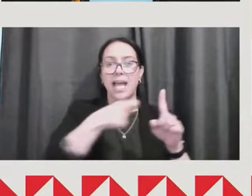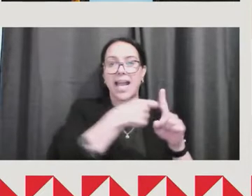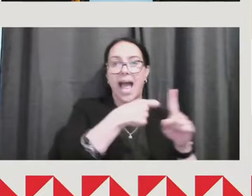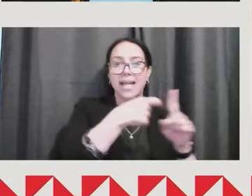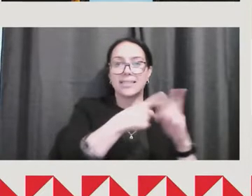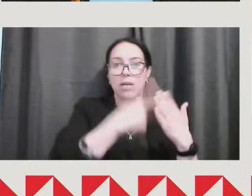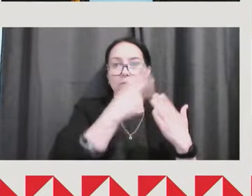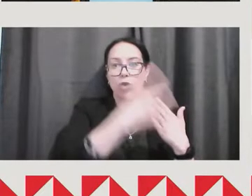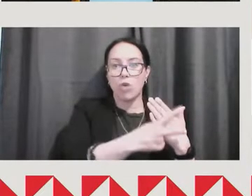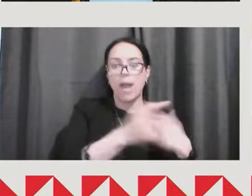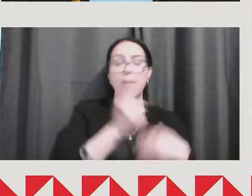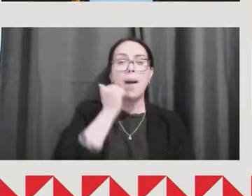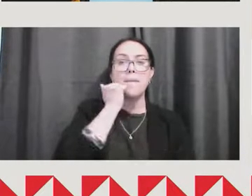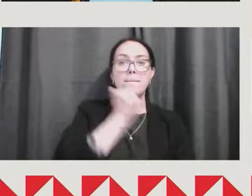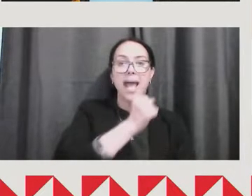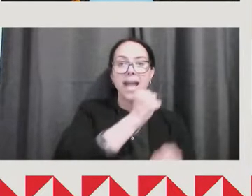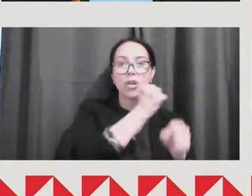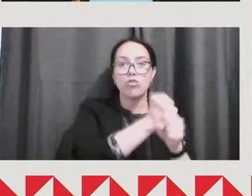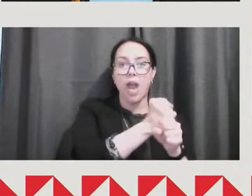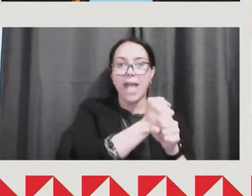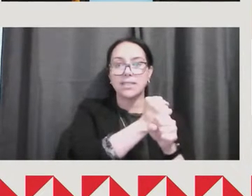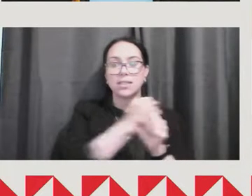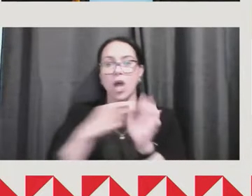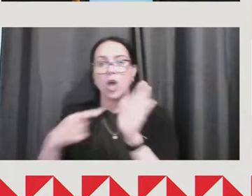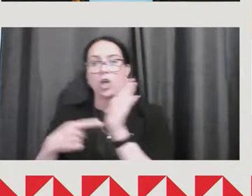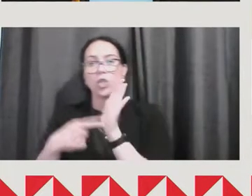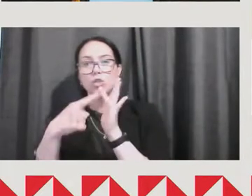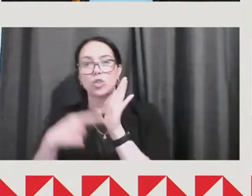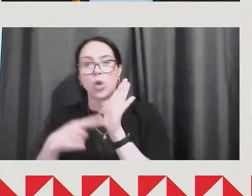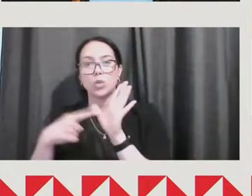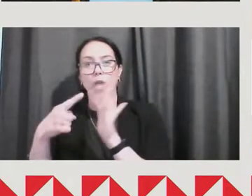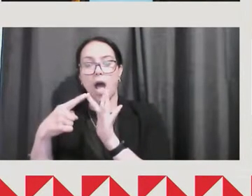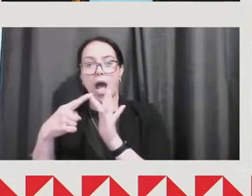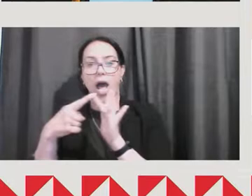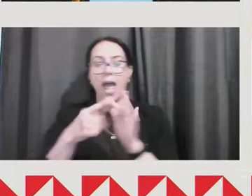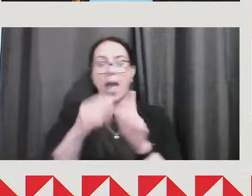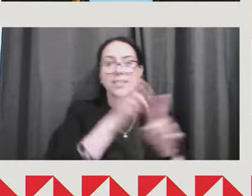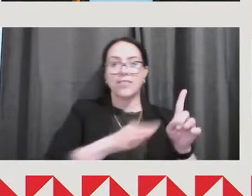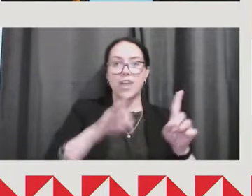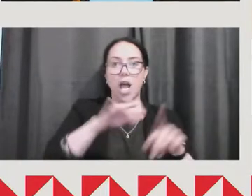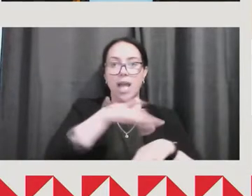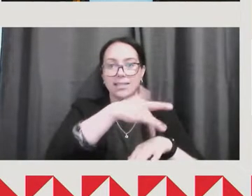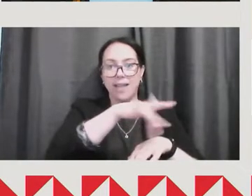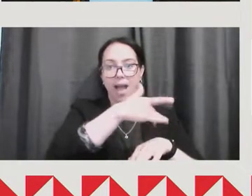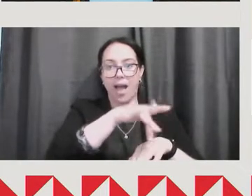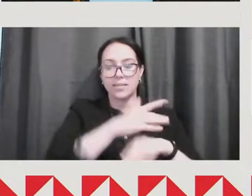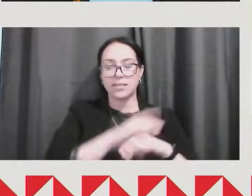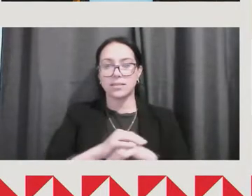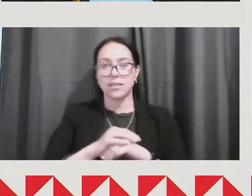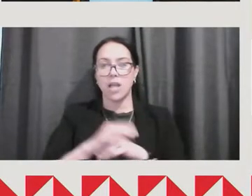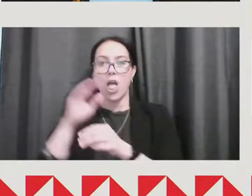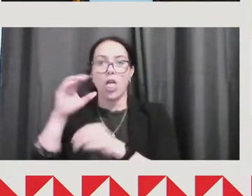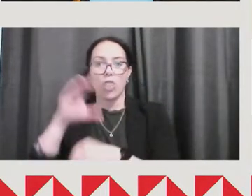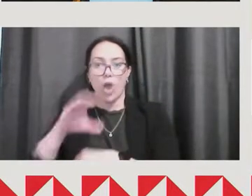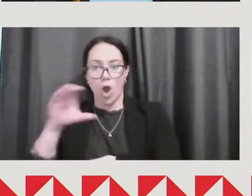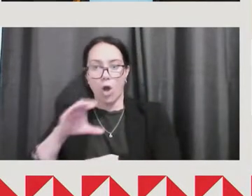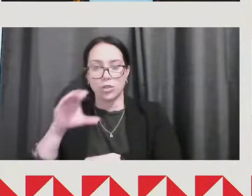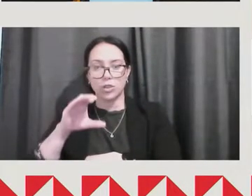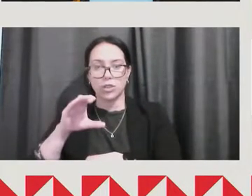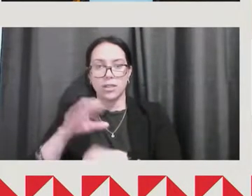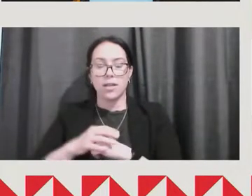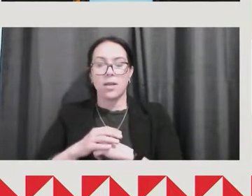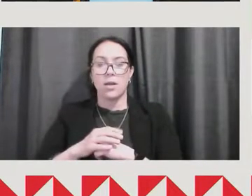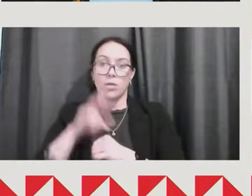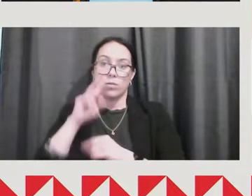black Grace tulsai Pacific Islands dance funnel The Conch and tawata Productions saw a 68